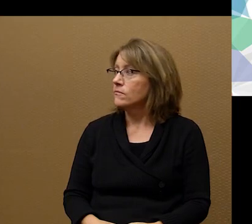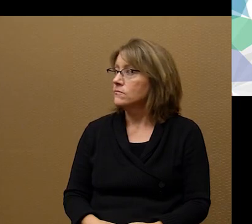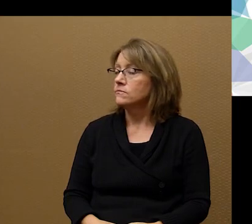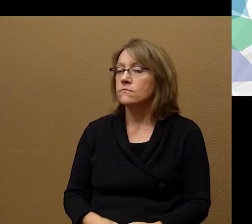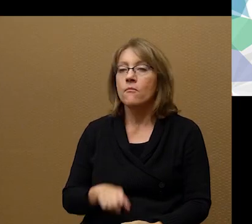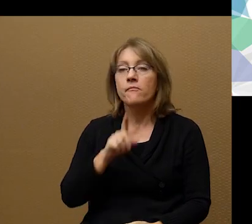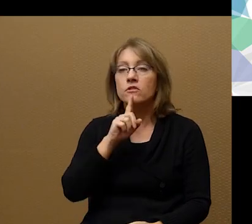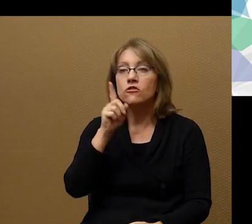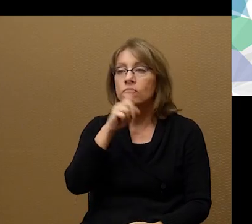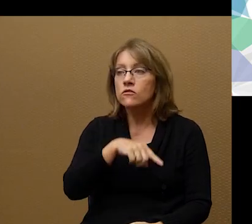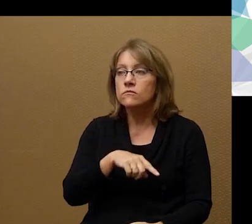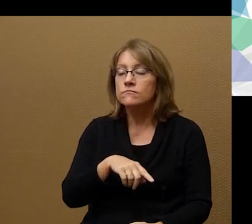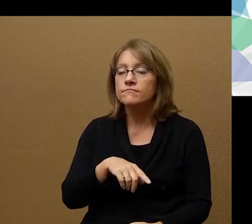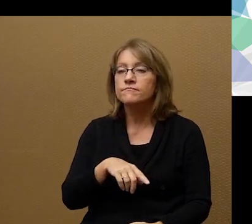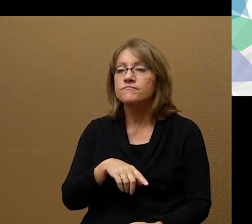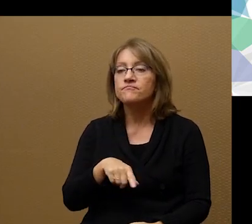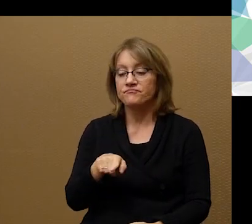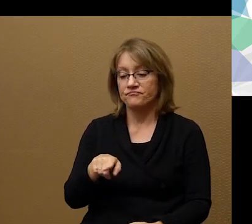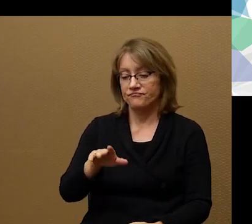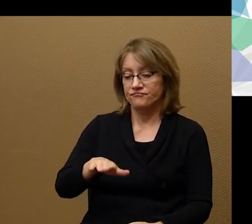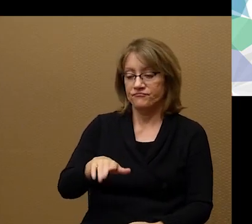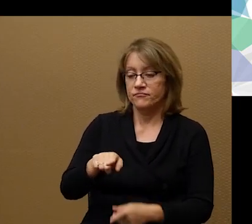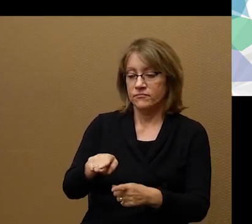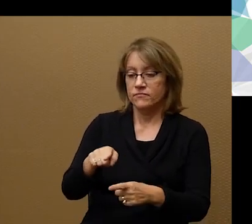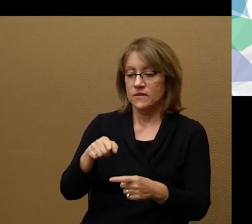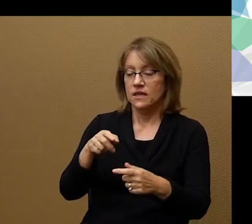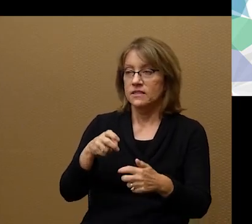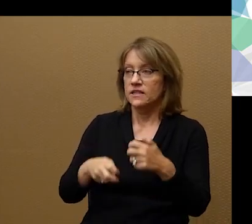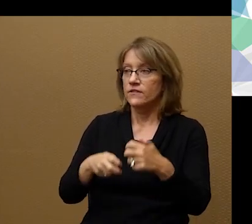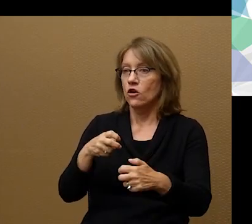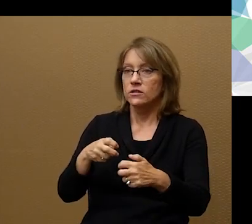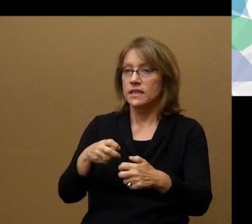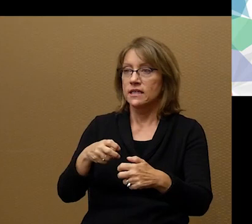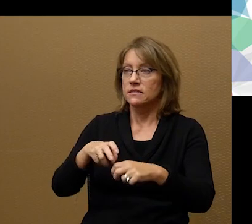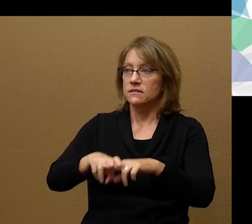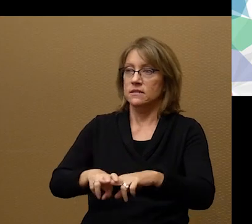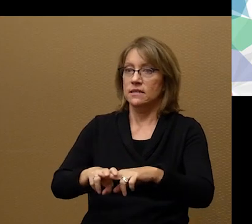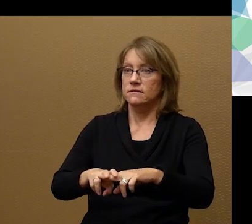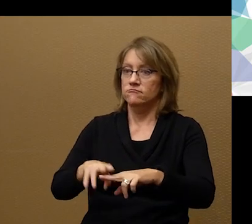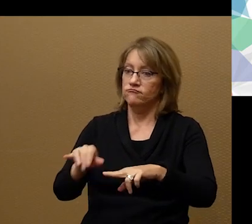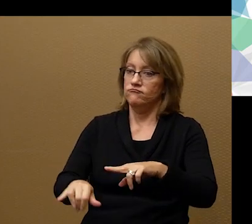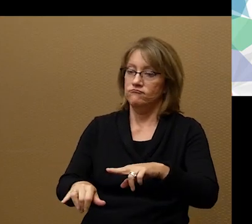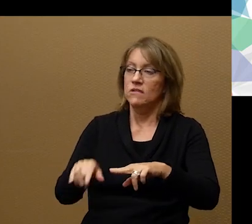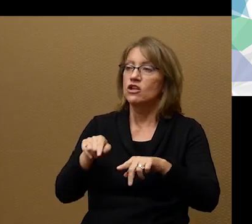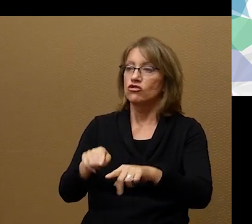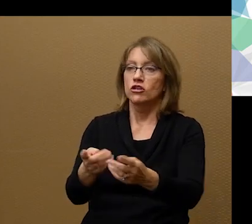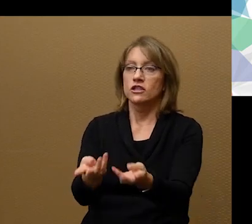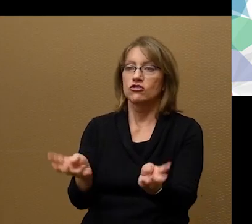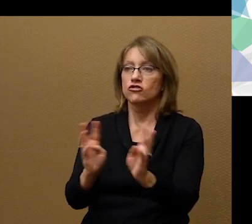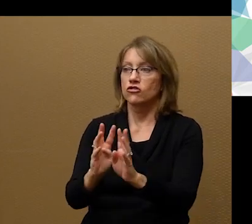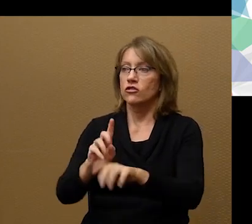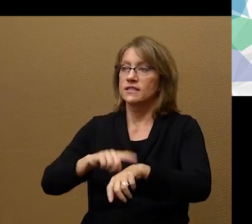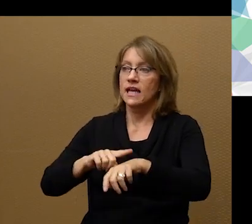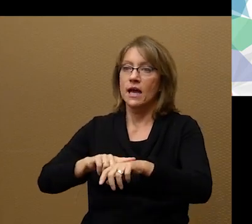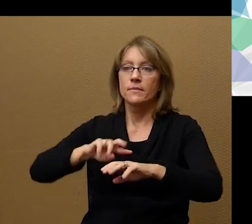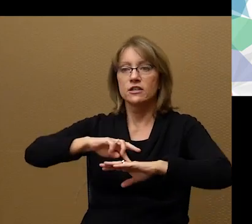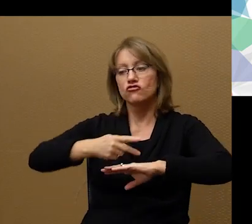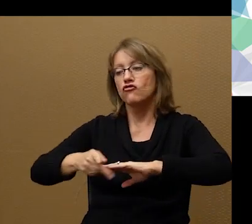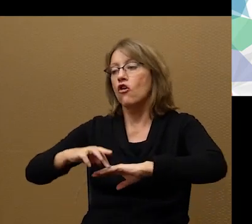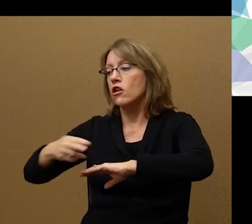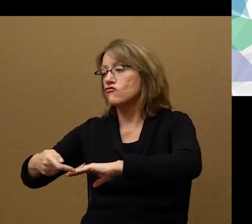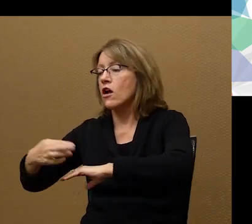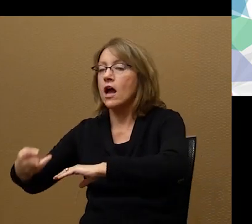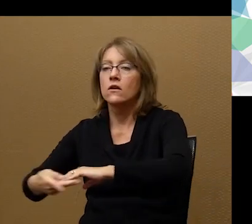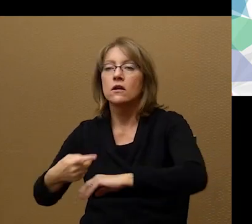True or false? A child who has difficulty sitting still during circle time and is rolling around on the floor is